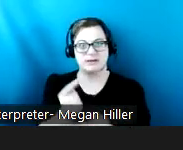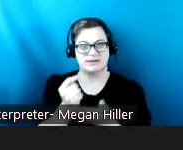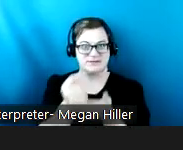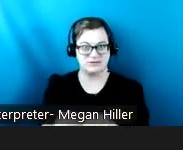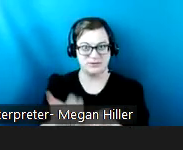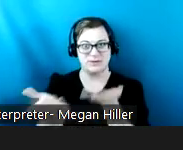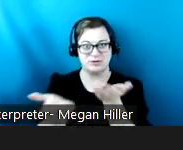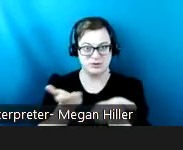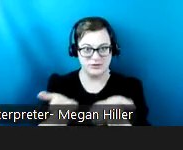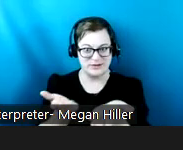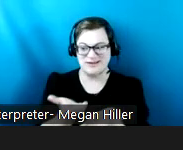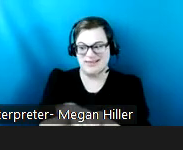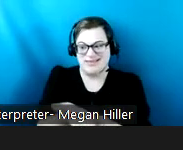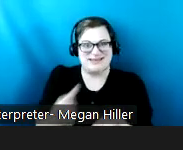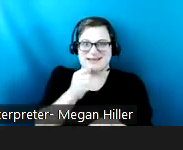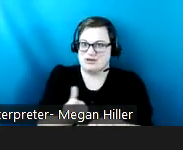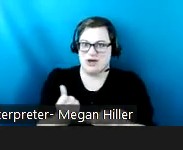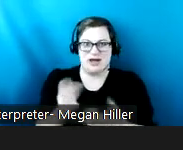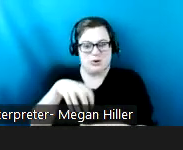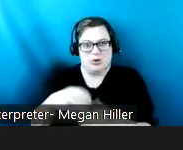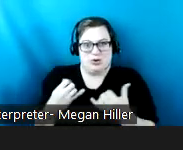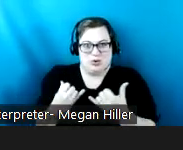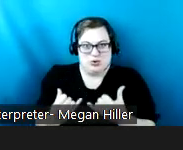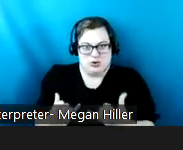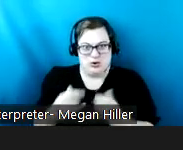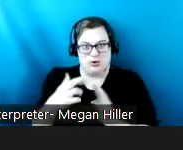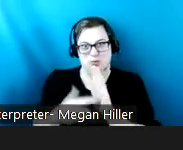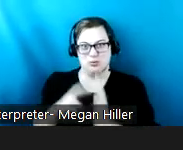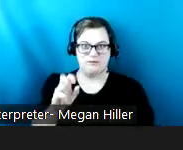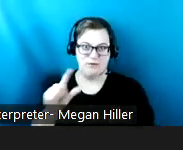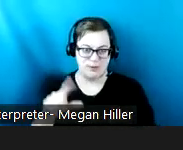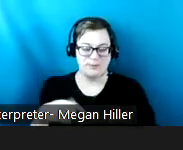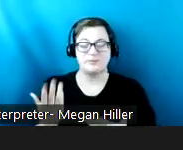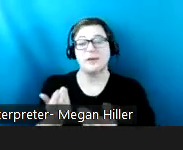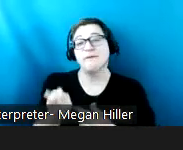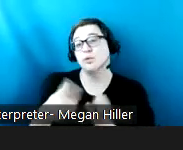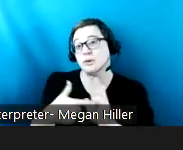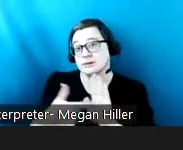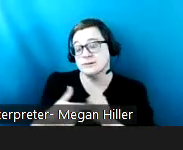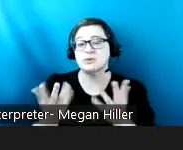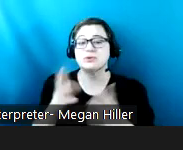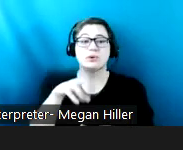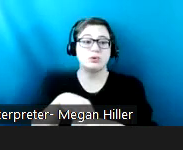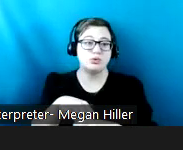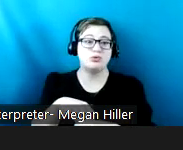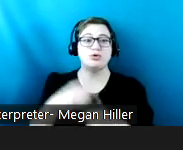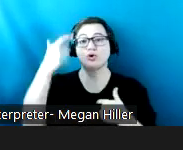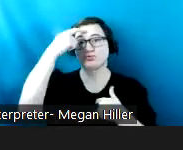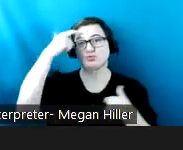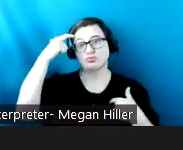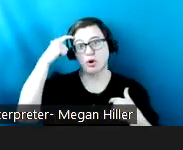things that are not present in our currently applicable rule volume. A couple examples of this include trauma-informed